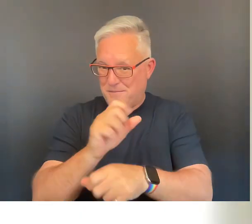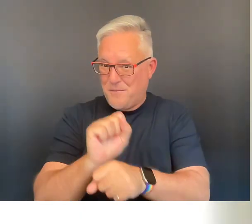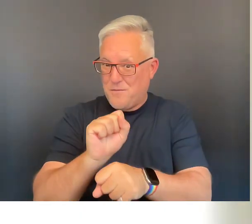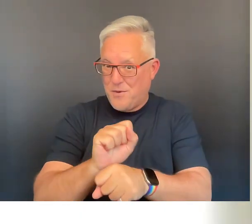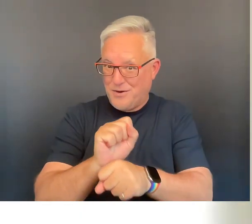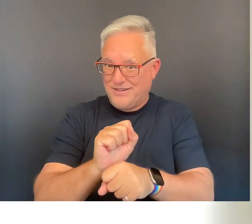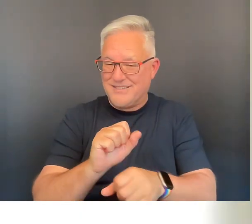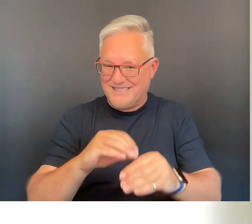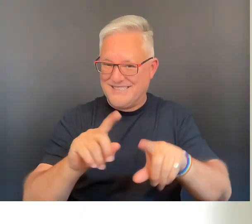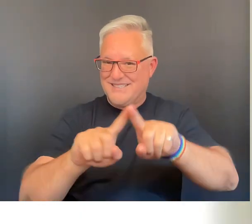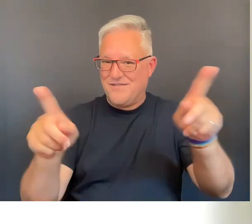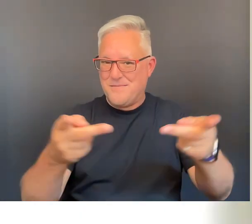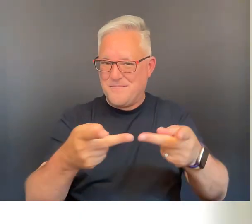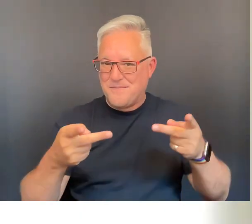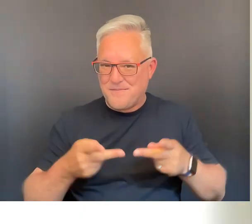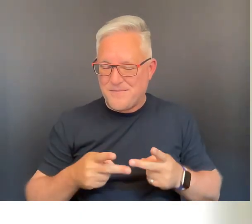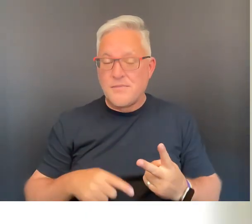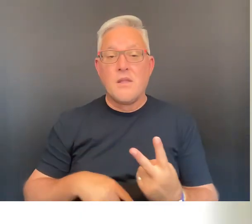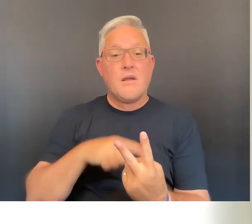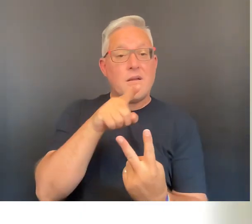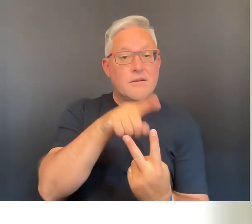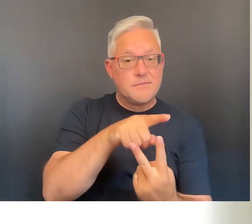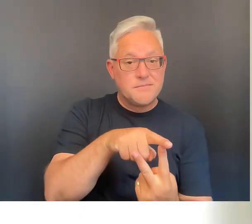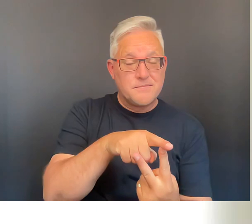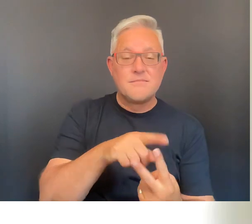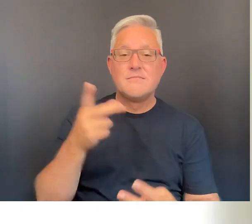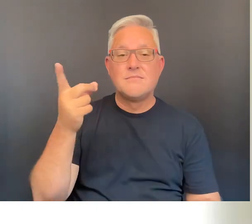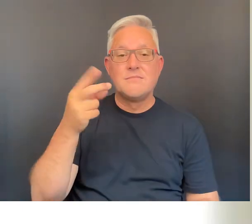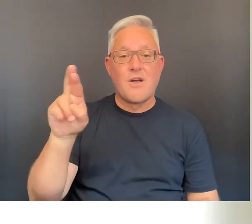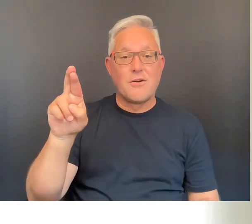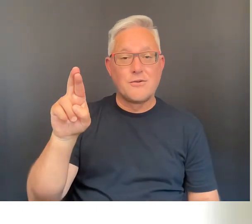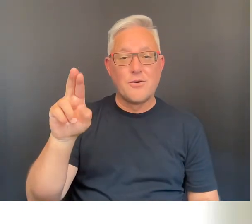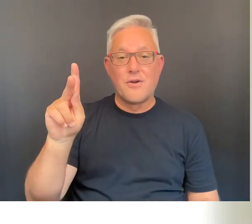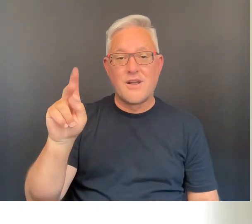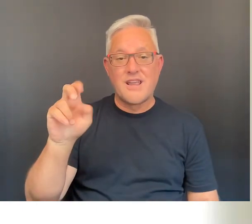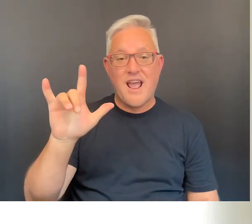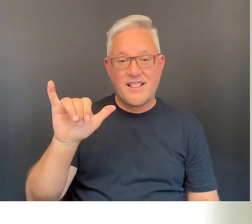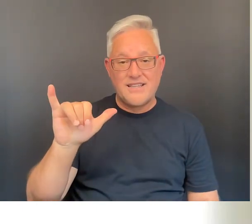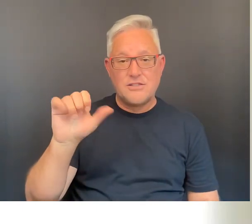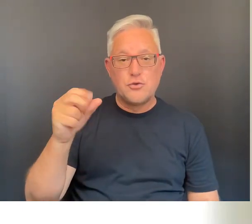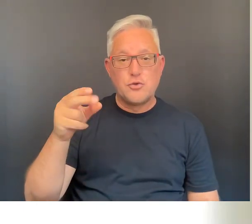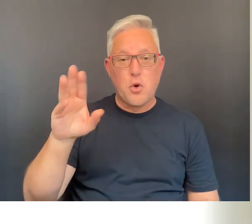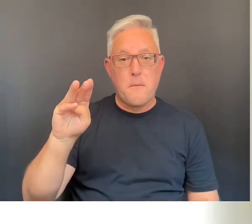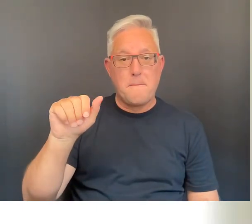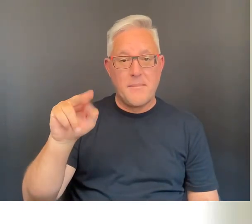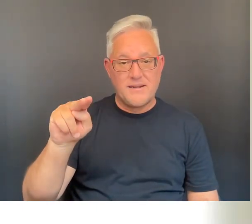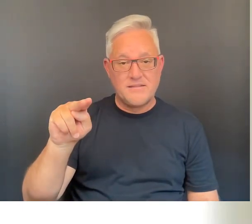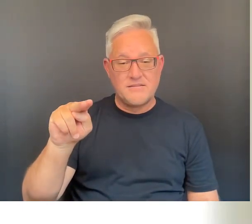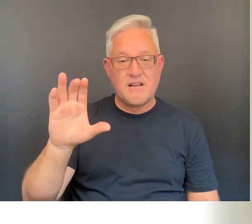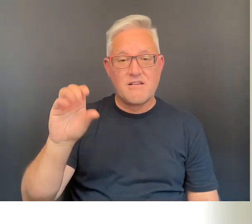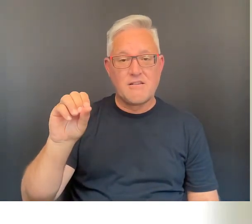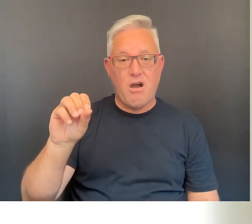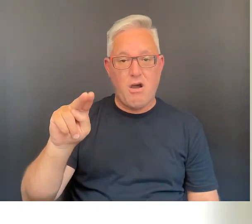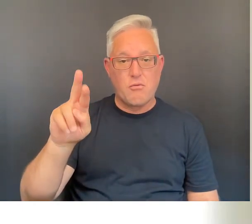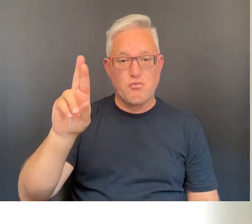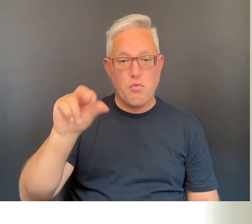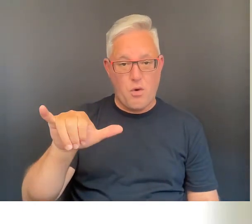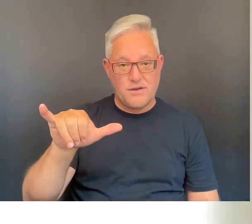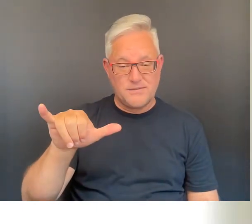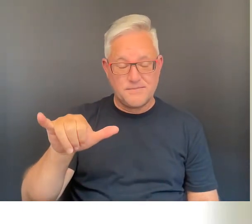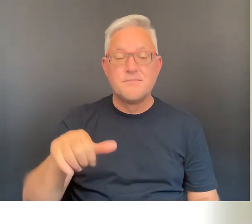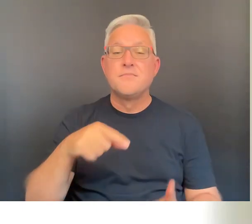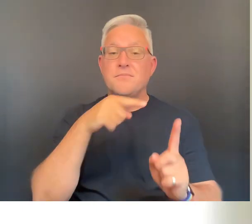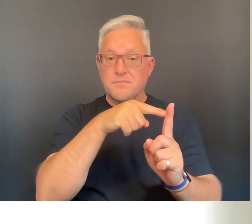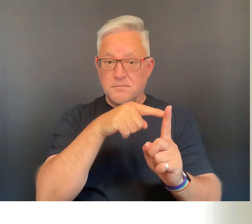work. And so one of the persons is Dr. Kelly Sherman Conroy.